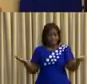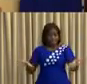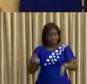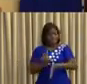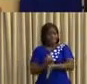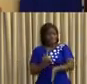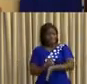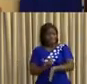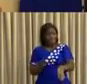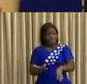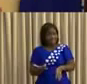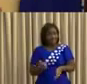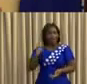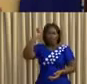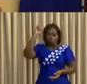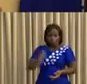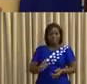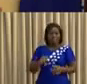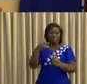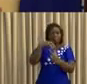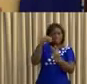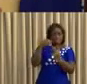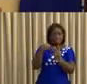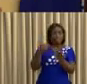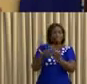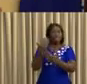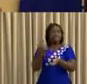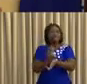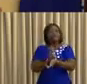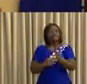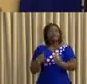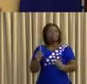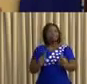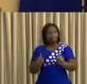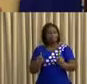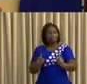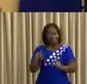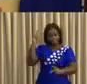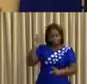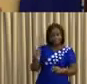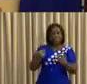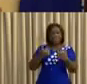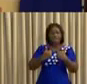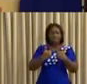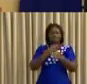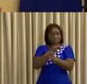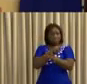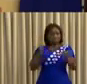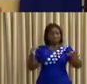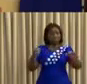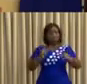state, you must be duly elected by the Ghanaian people. You must have their freely expressed